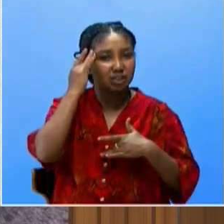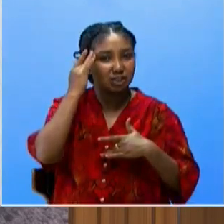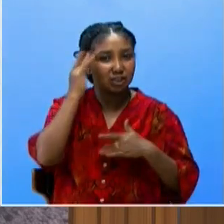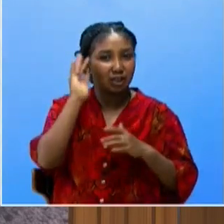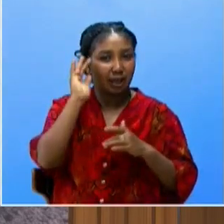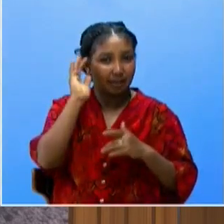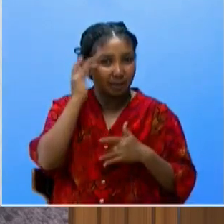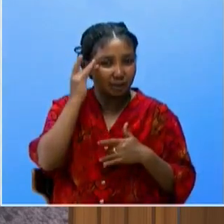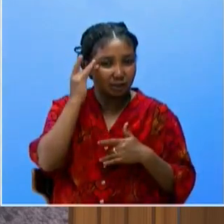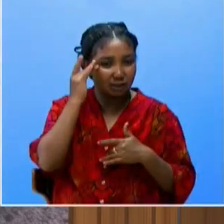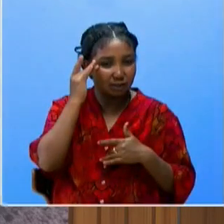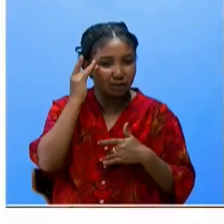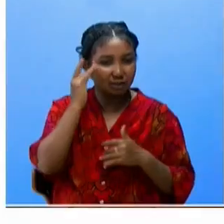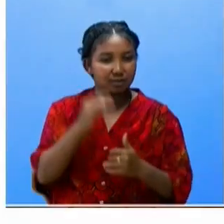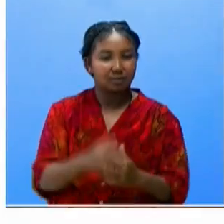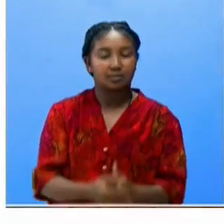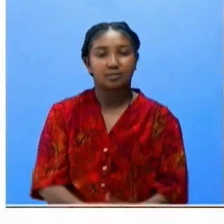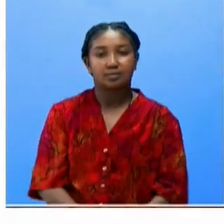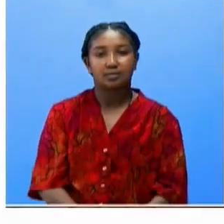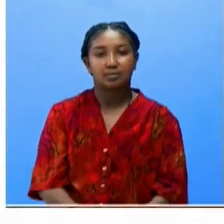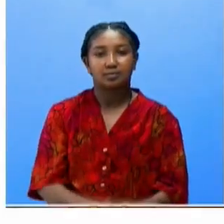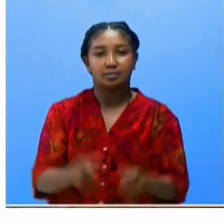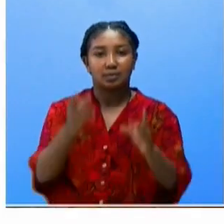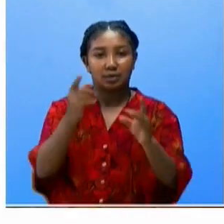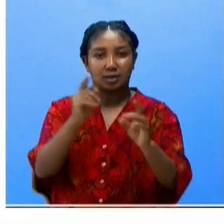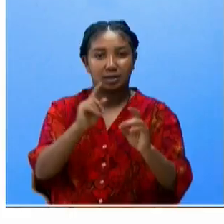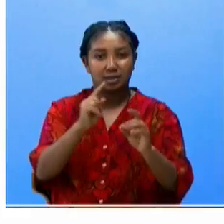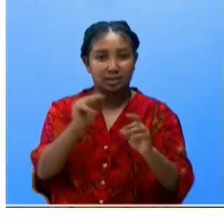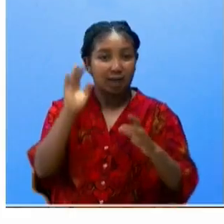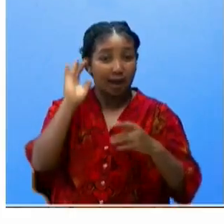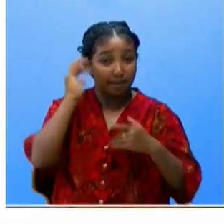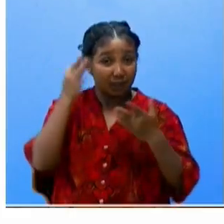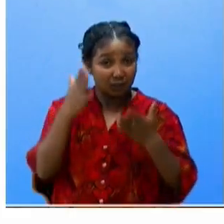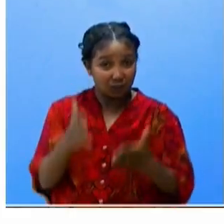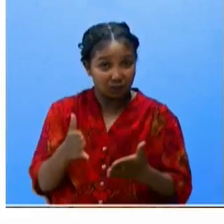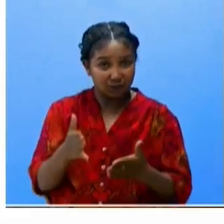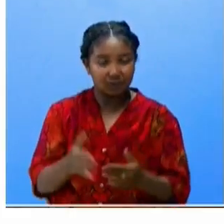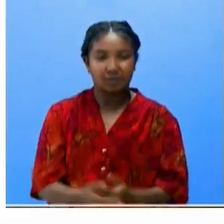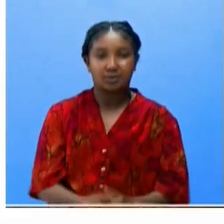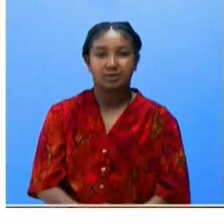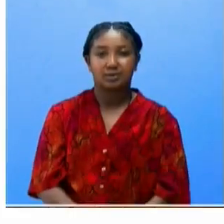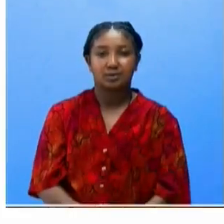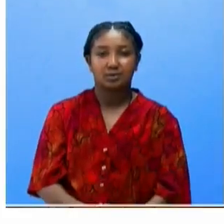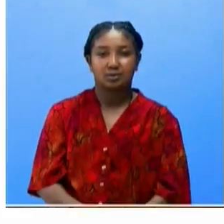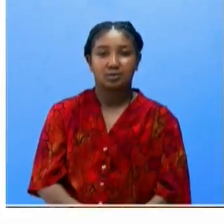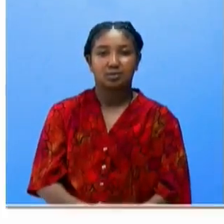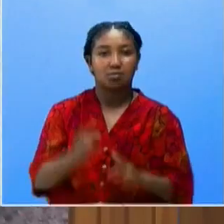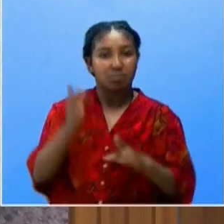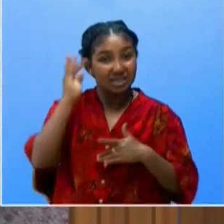right? Yeah. The patient is,